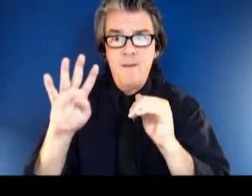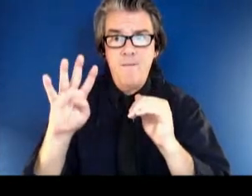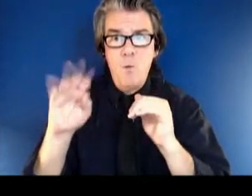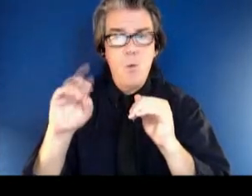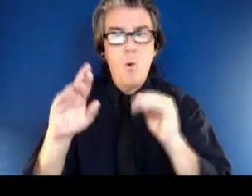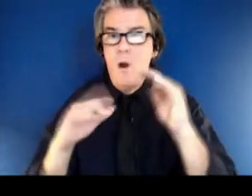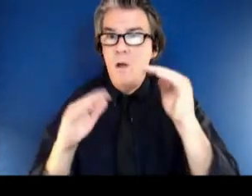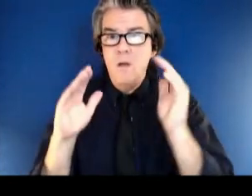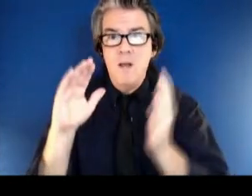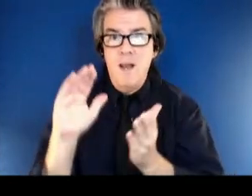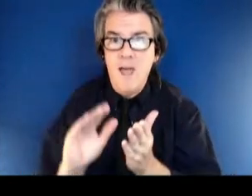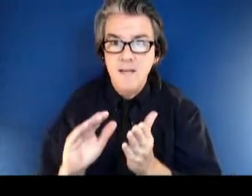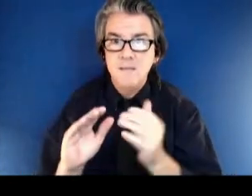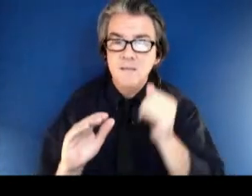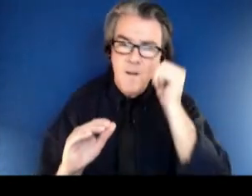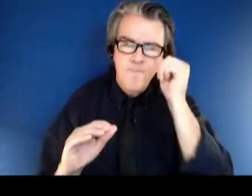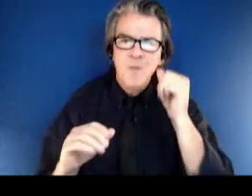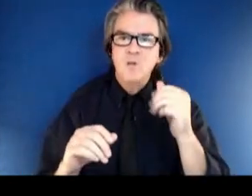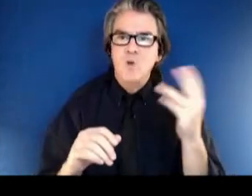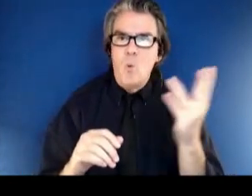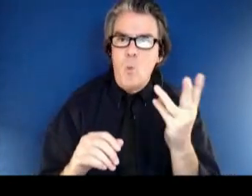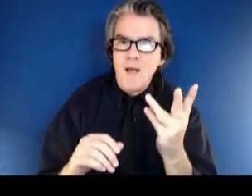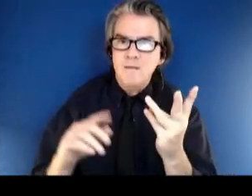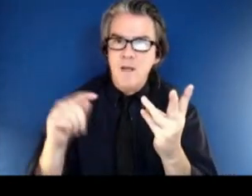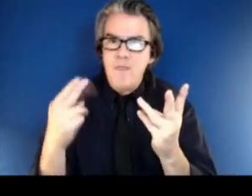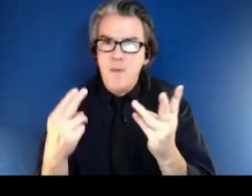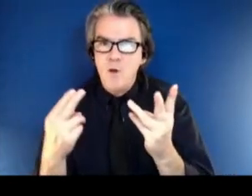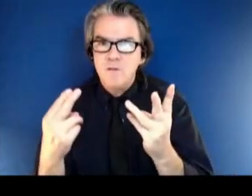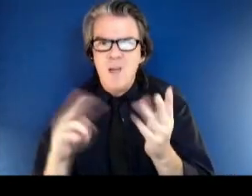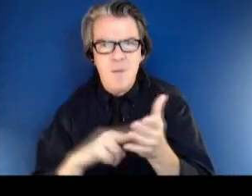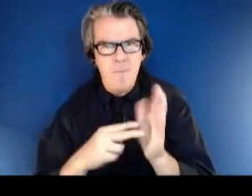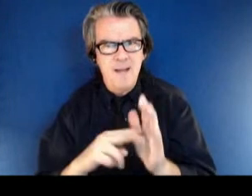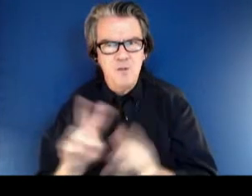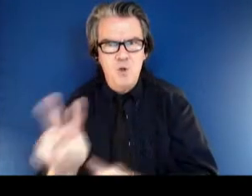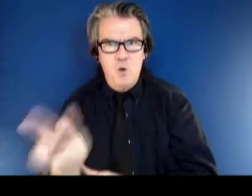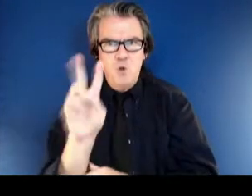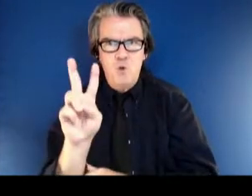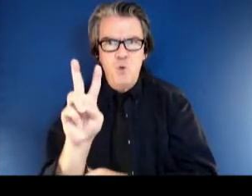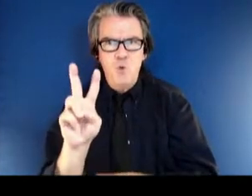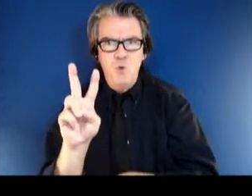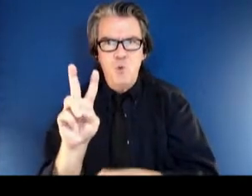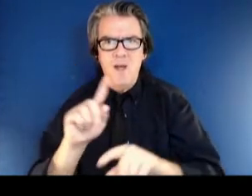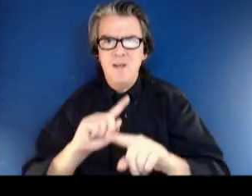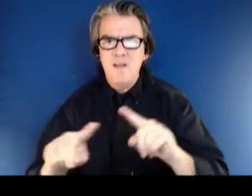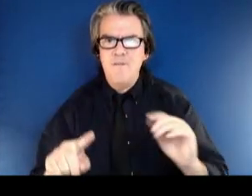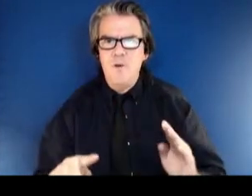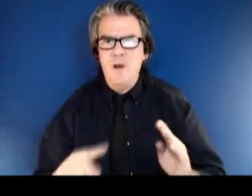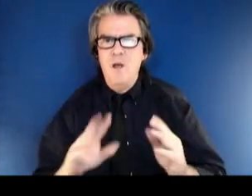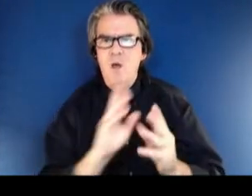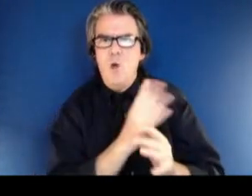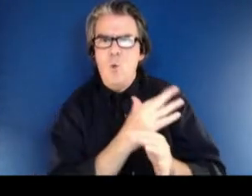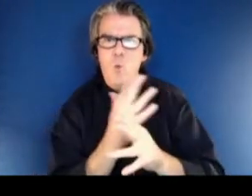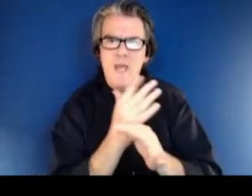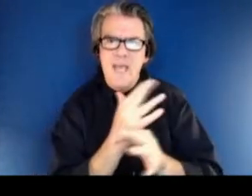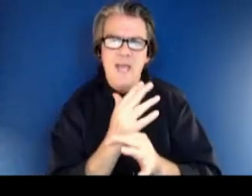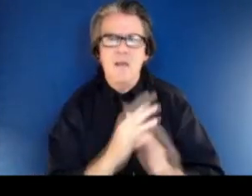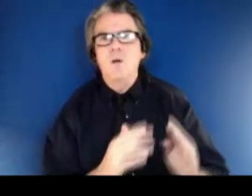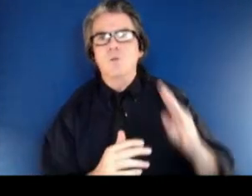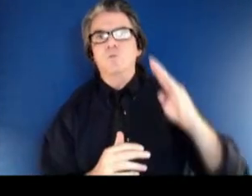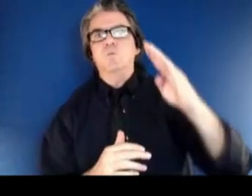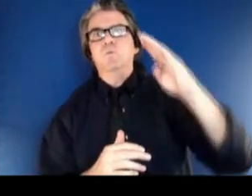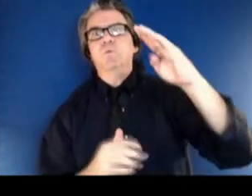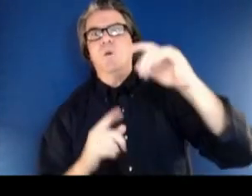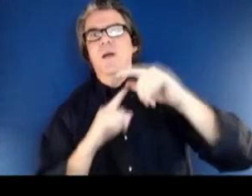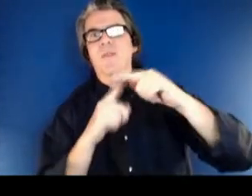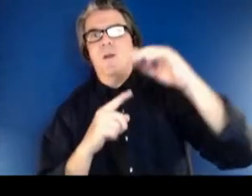the second wind event going to affect everyone, or do you expect to start restoring power to some places, before that